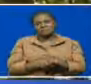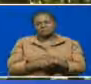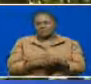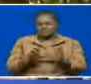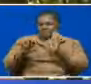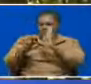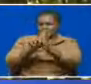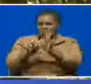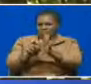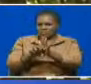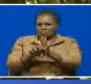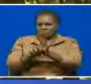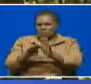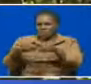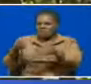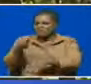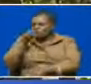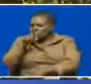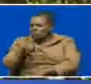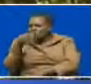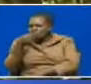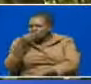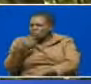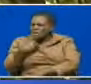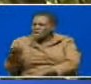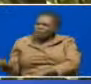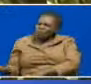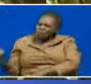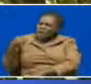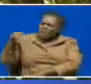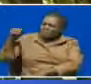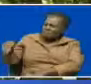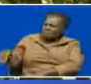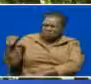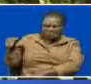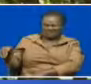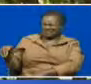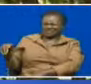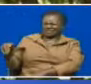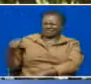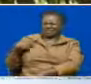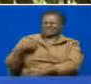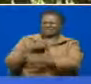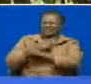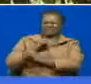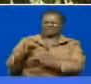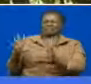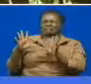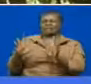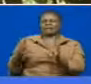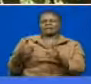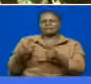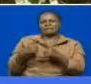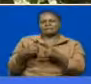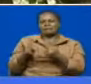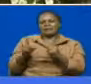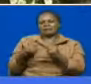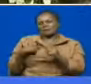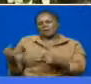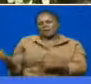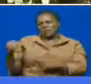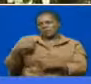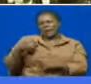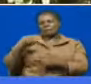Like feeding the chickens, I have to wake up early in the morning, but I don't. But because I still wake up at